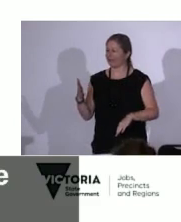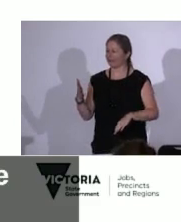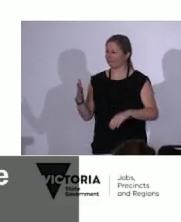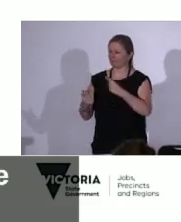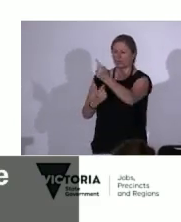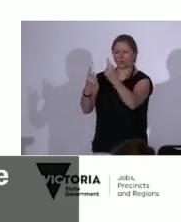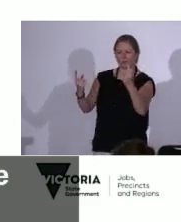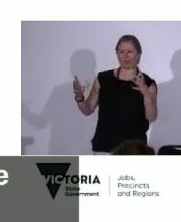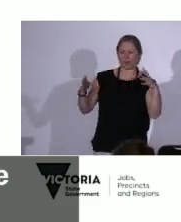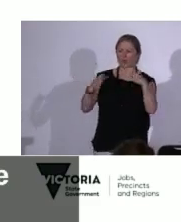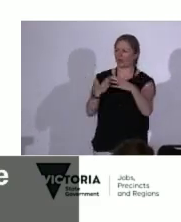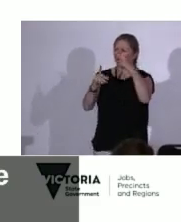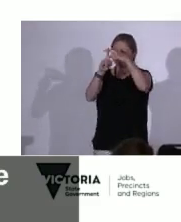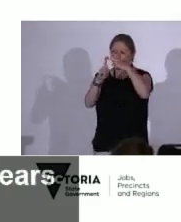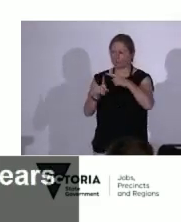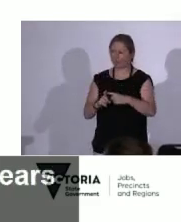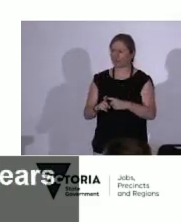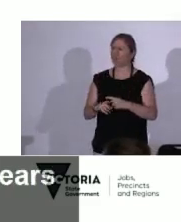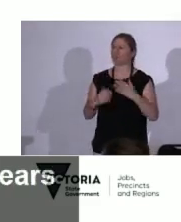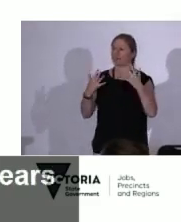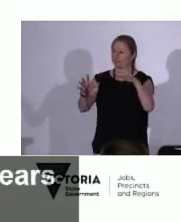years have you been in the sector for?